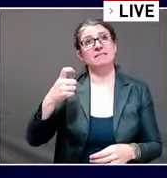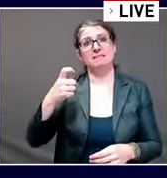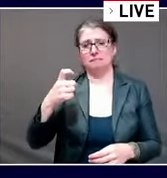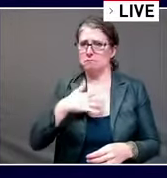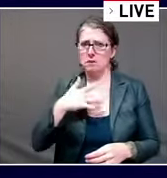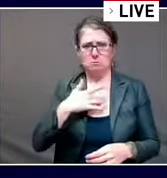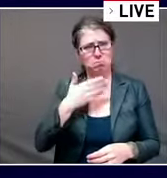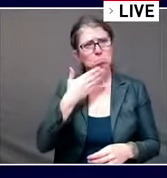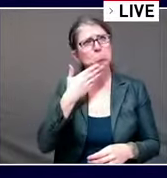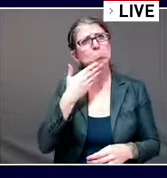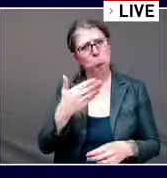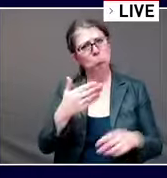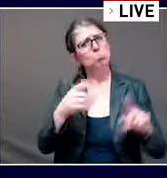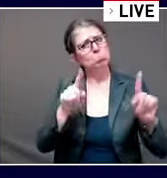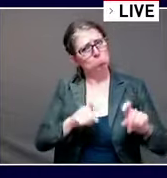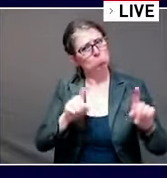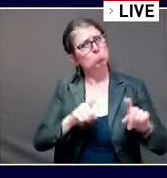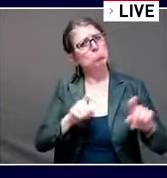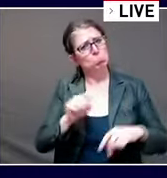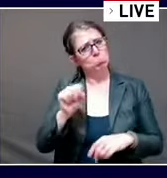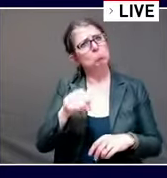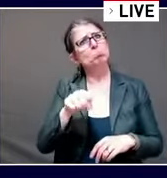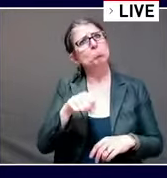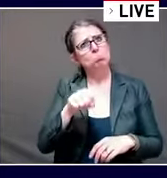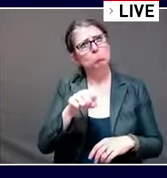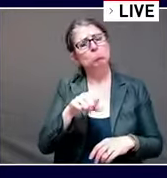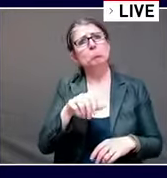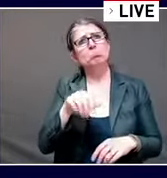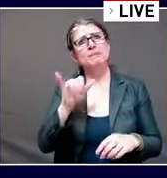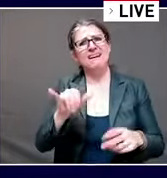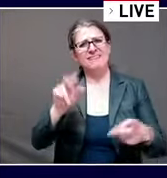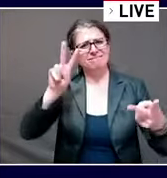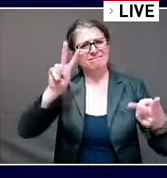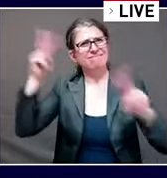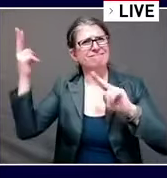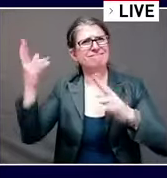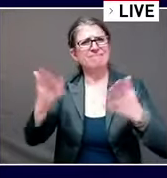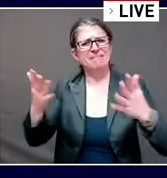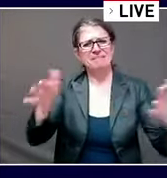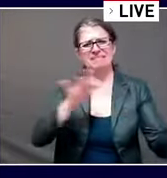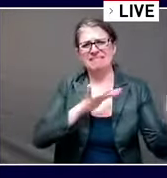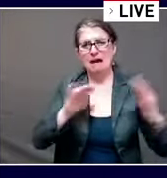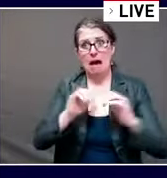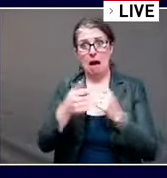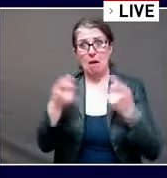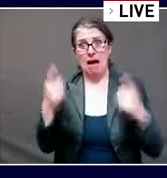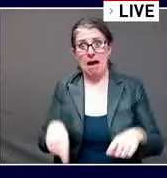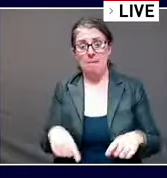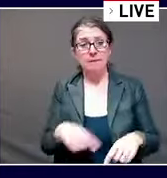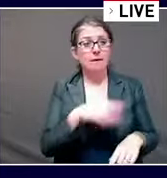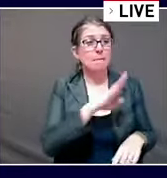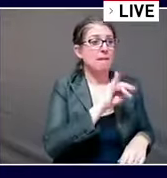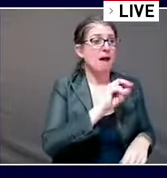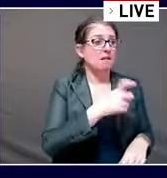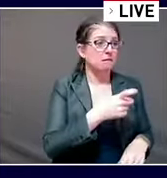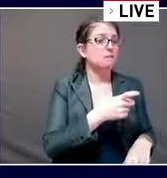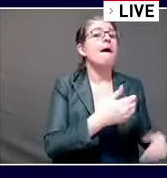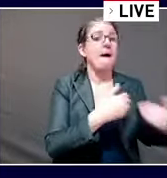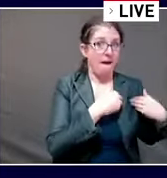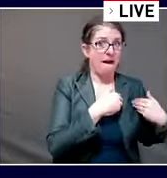an N of 3 to figure out what we think of the test going forward. We've utilized it across the state with great success,